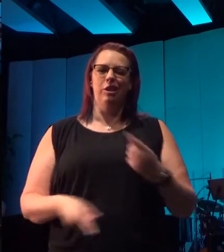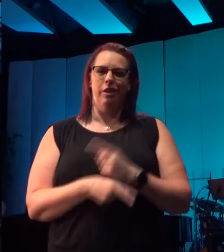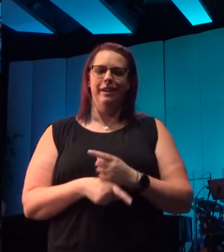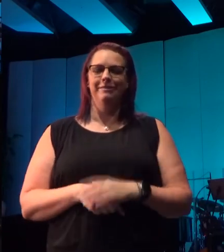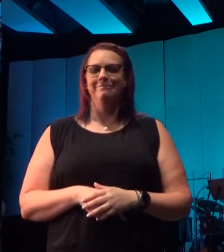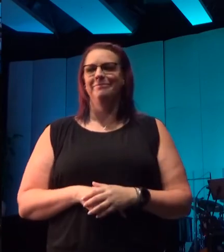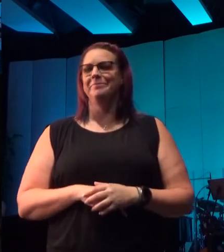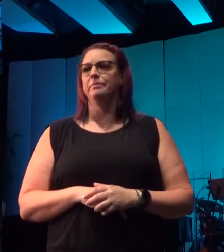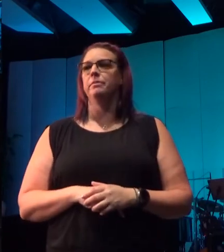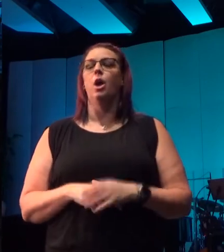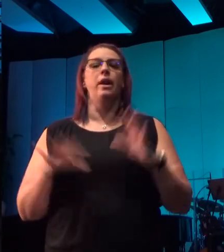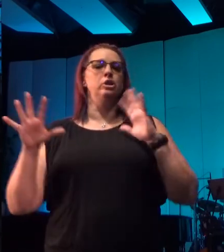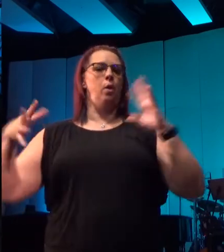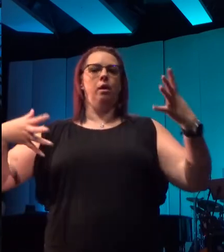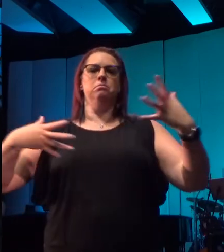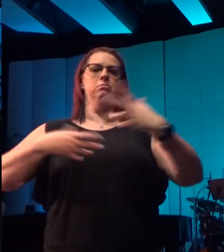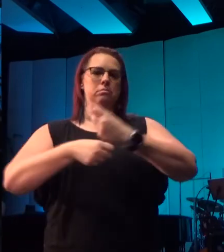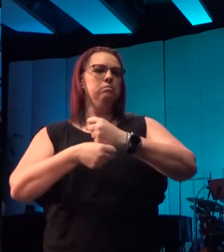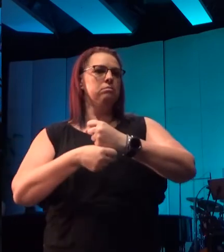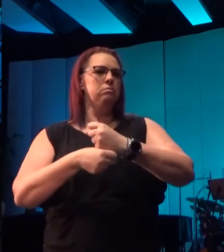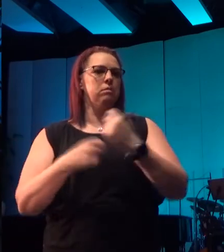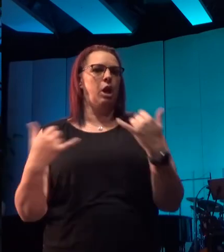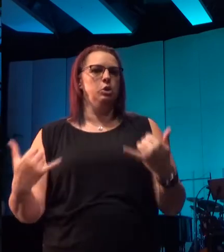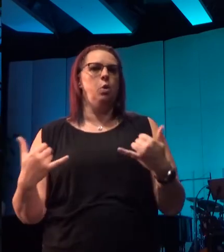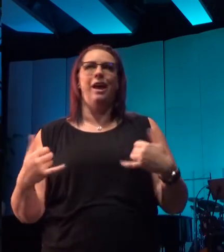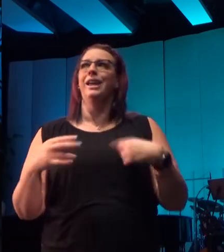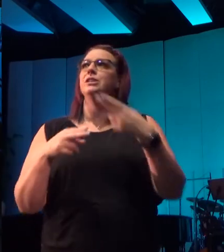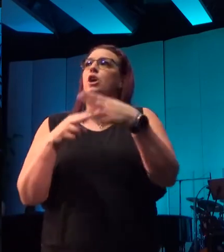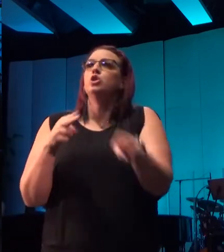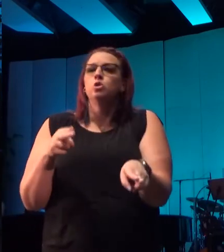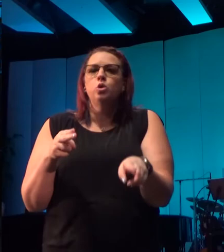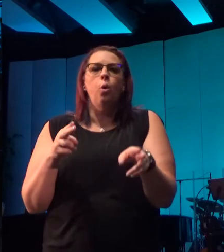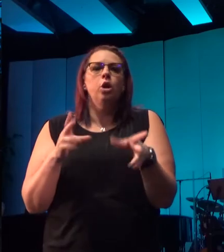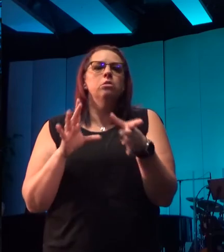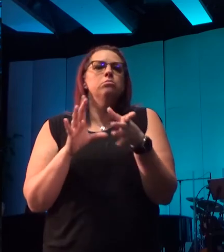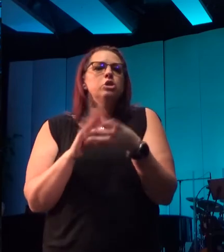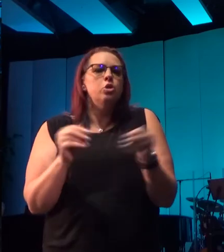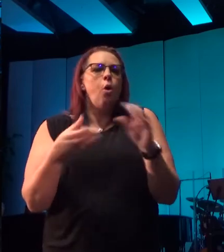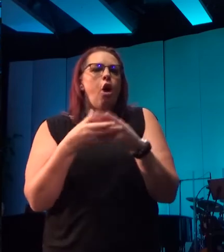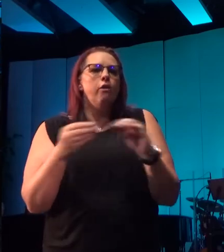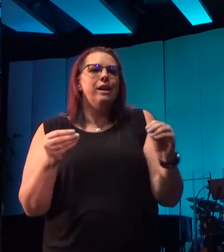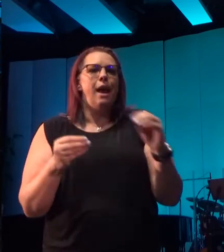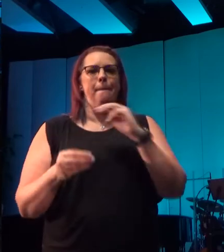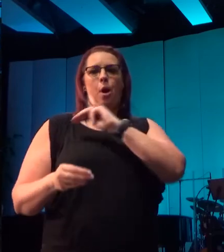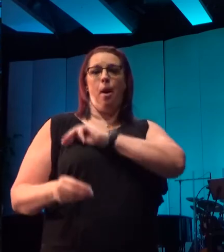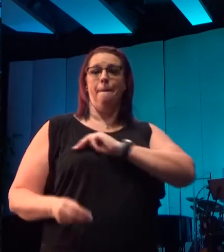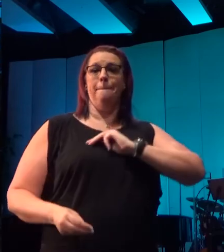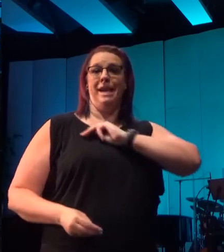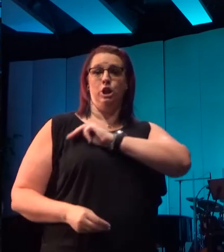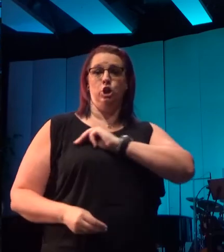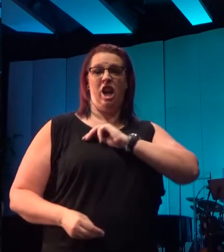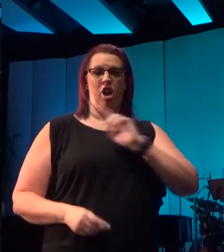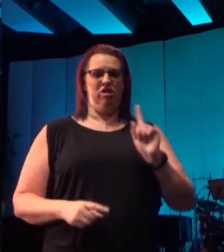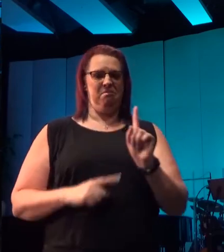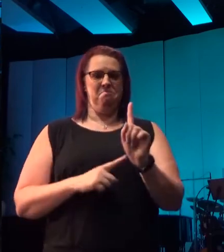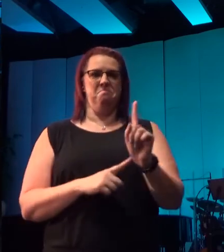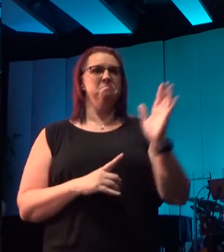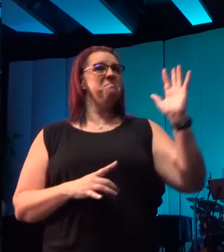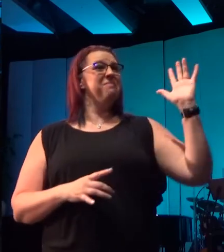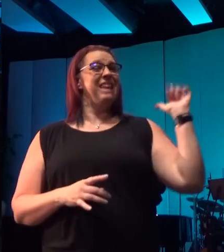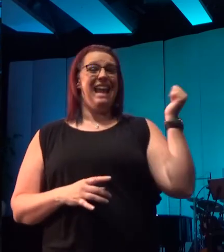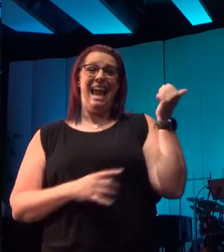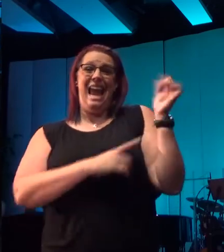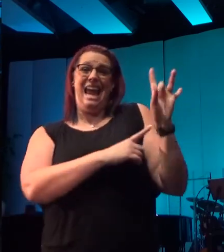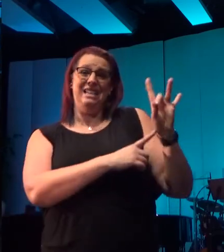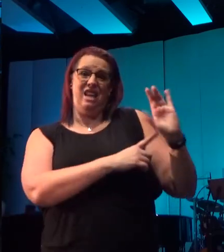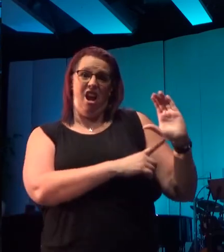I close with this short vignette about a missionary in the 1800s. His territory was a good swath